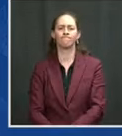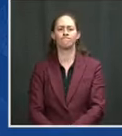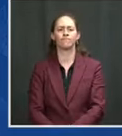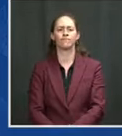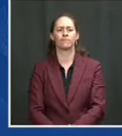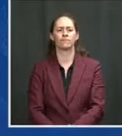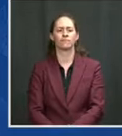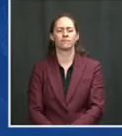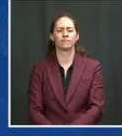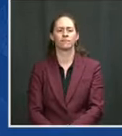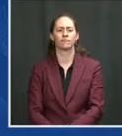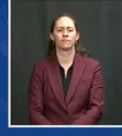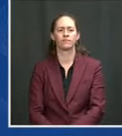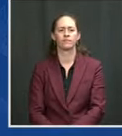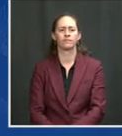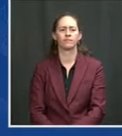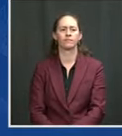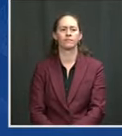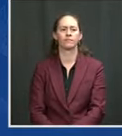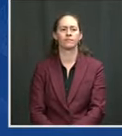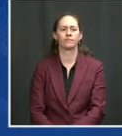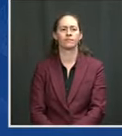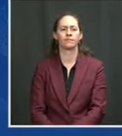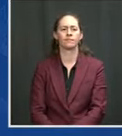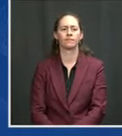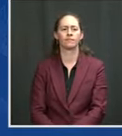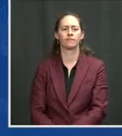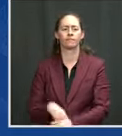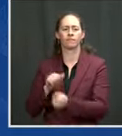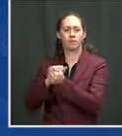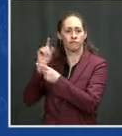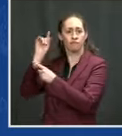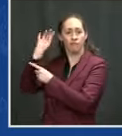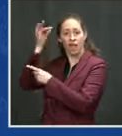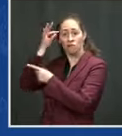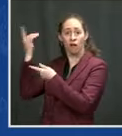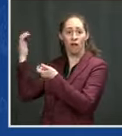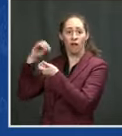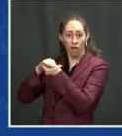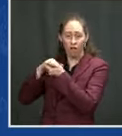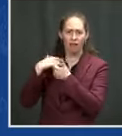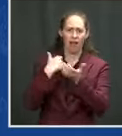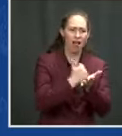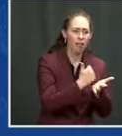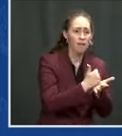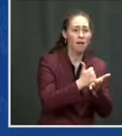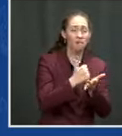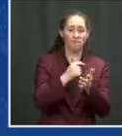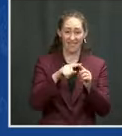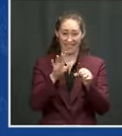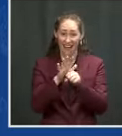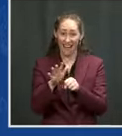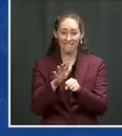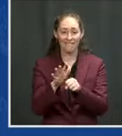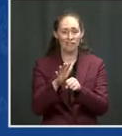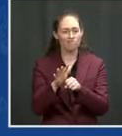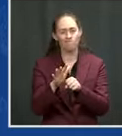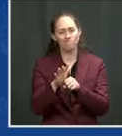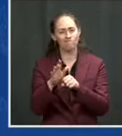knew that they would be taking in new people. They would have new residents every day. They would have new employees every day. So we have set up a